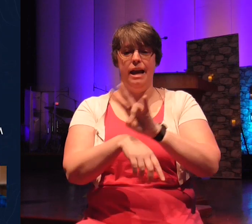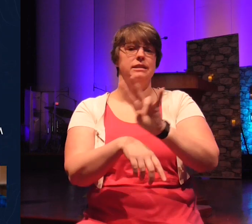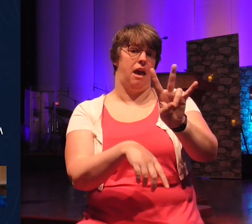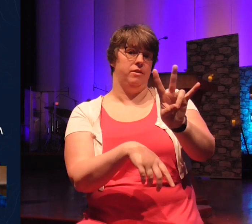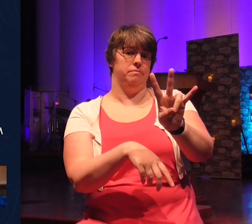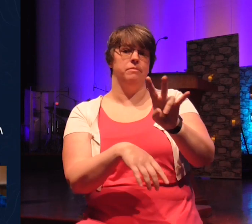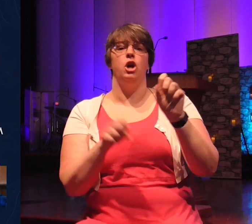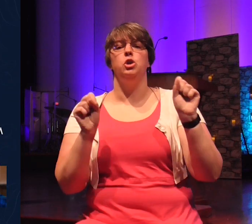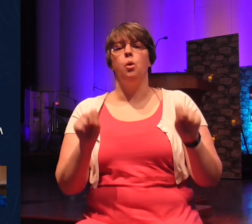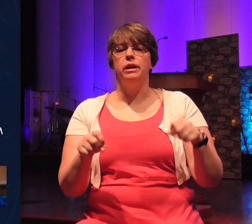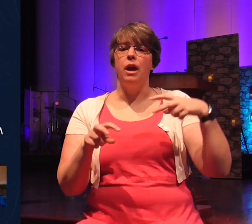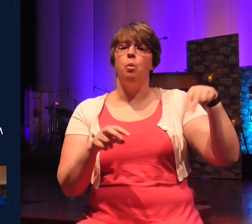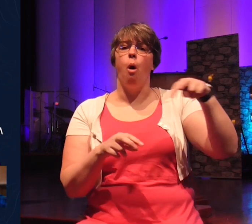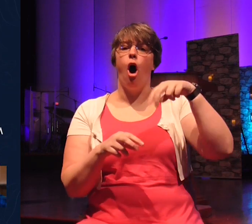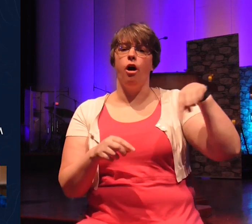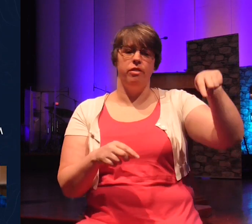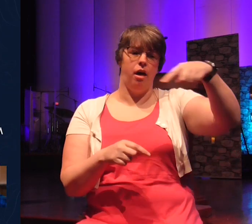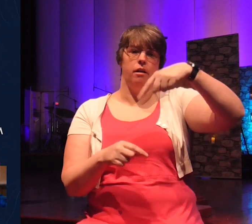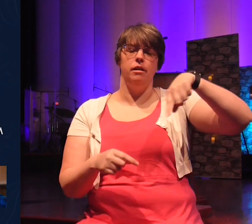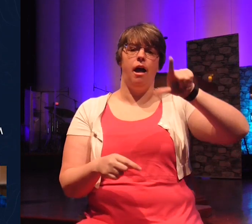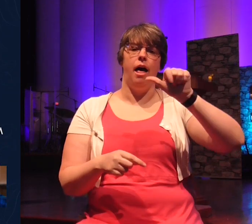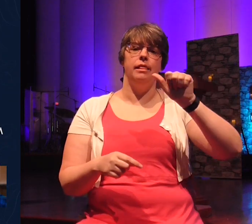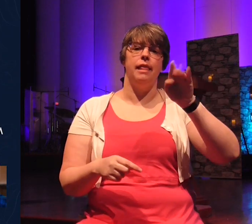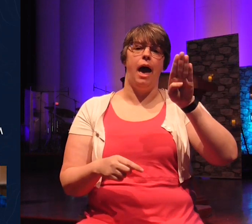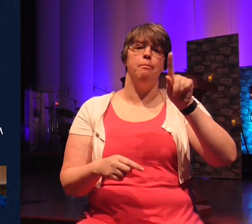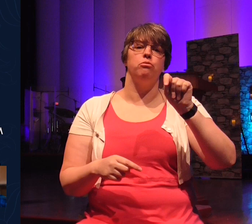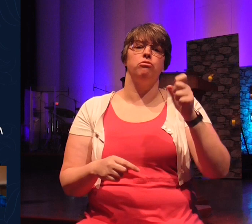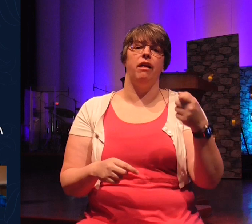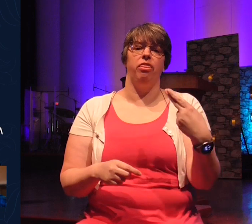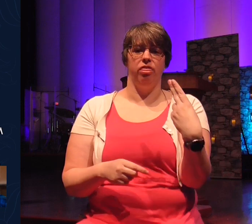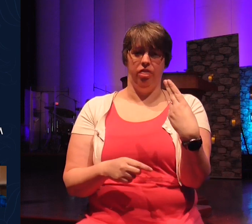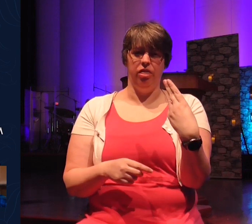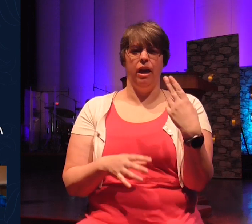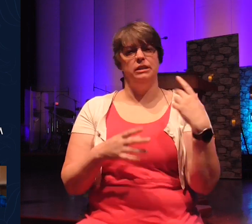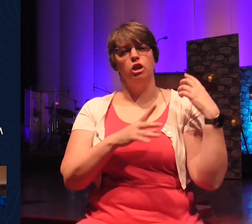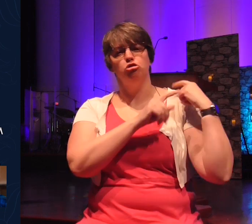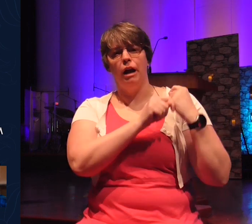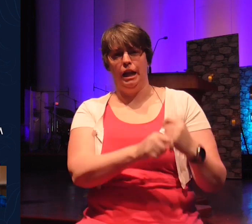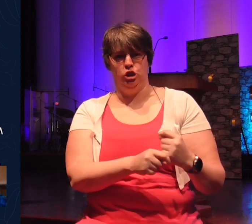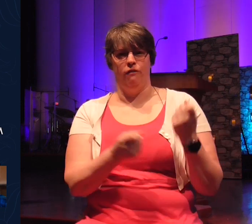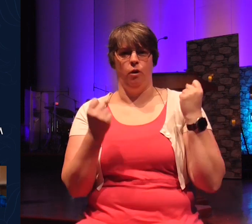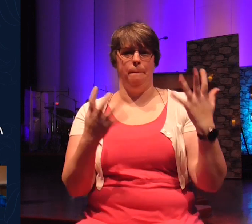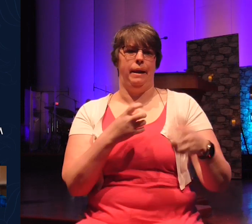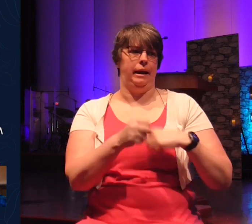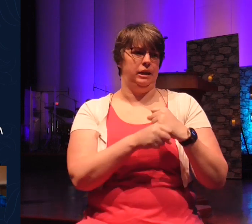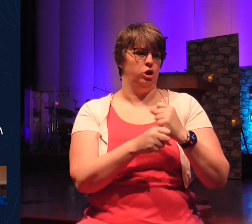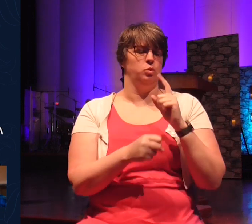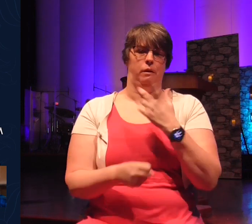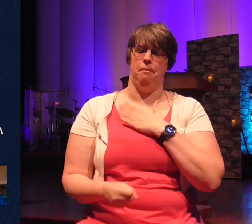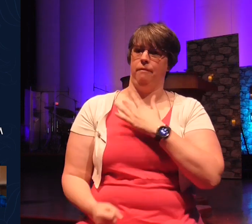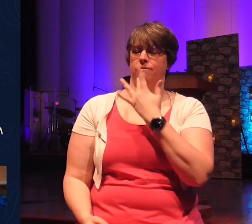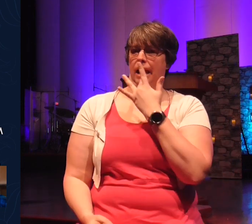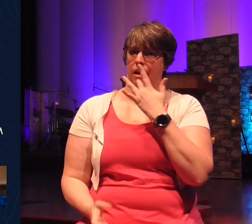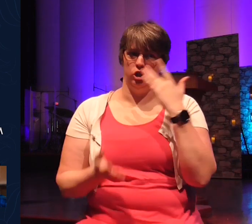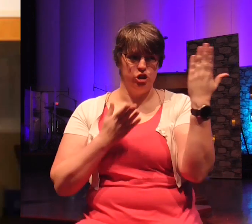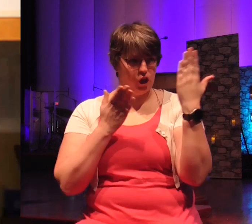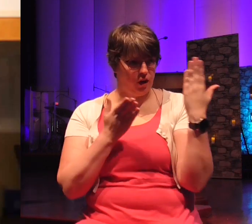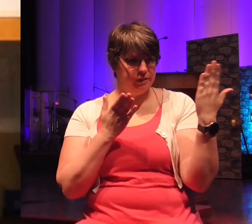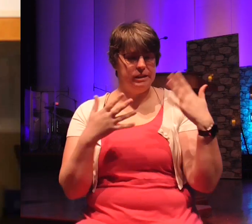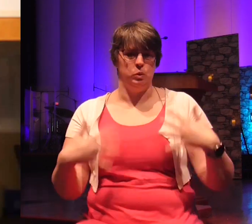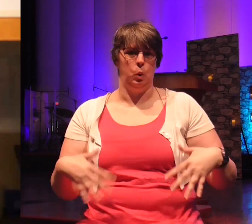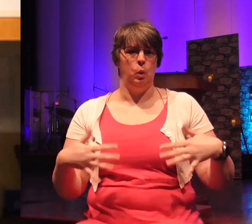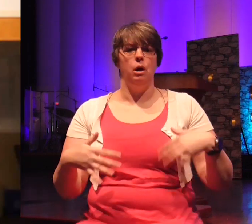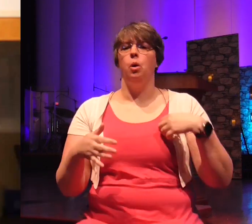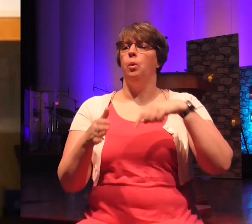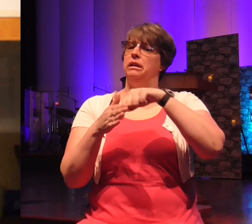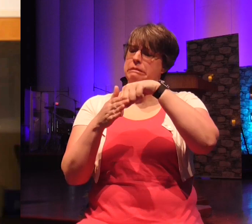the labyrinth ahead of time. It's a tradition that we've done here for many years, one of my favorite services. We go deeply into the teachings